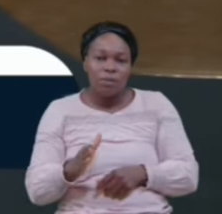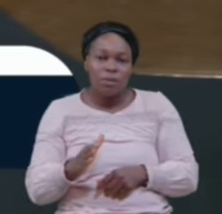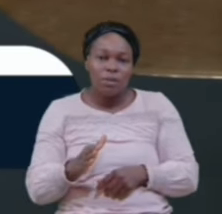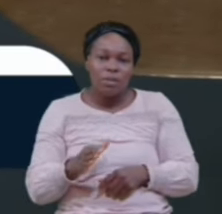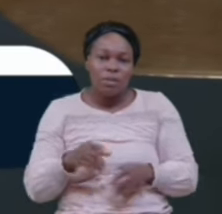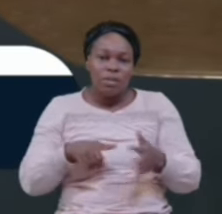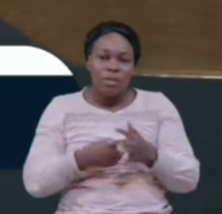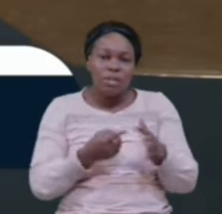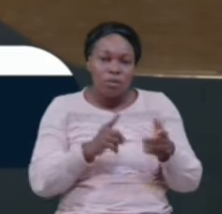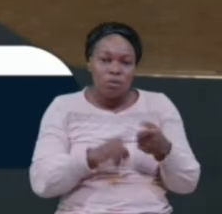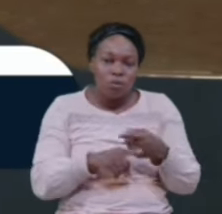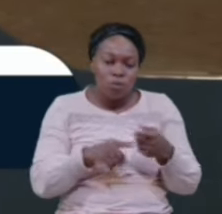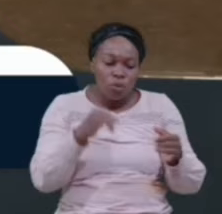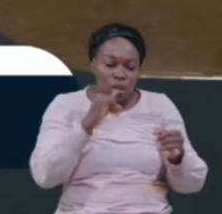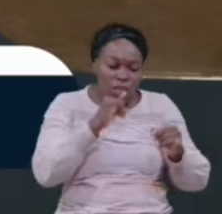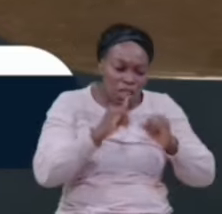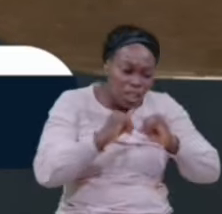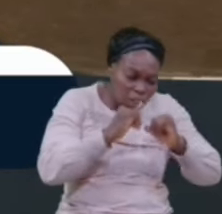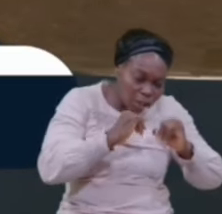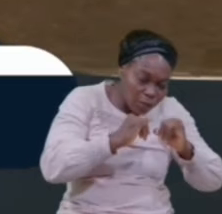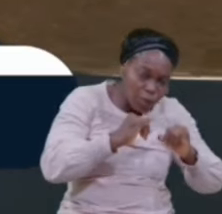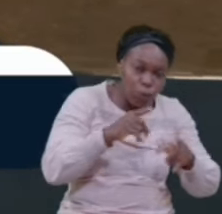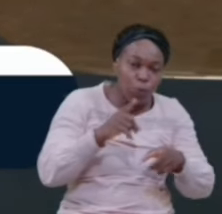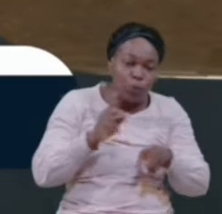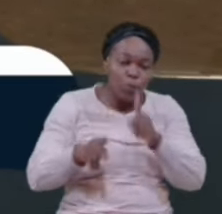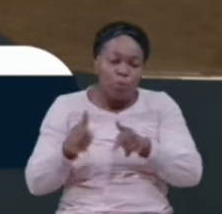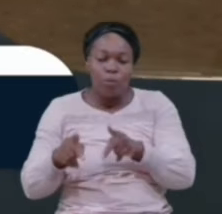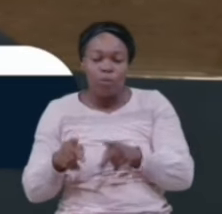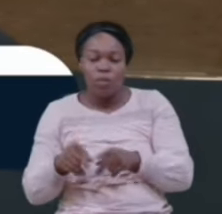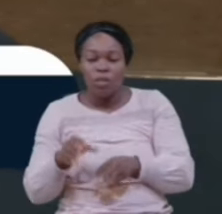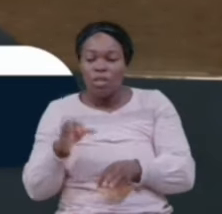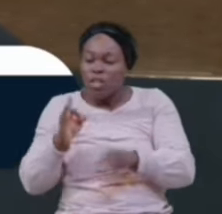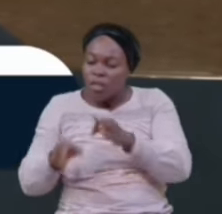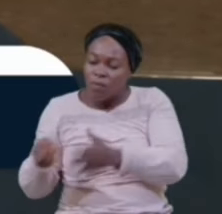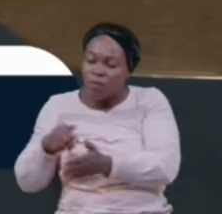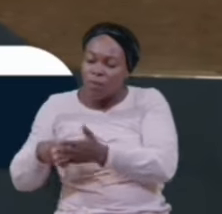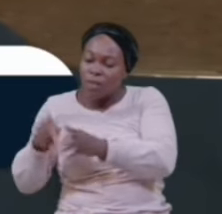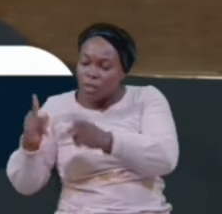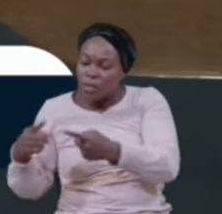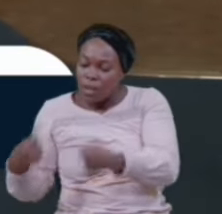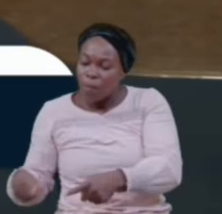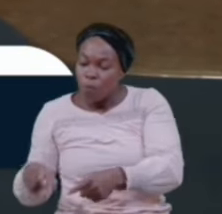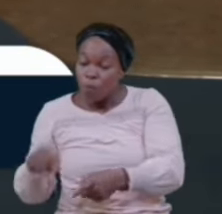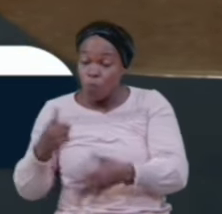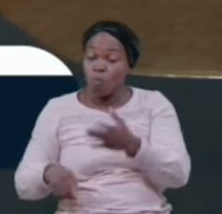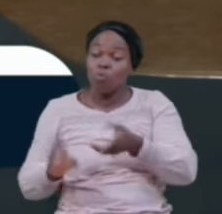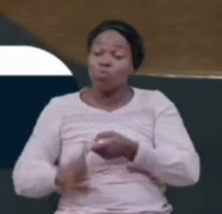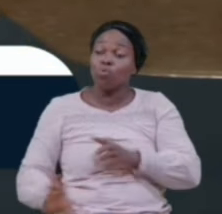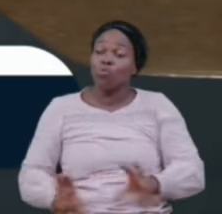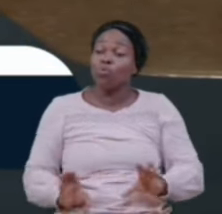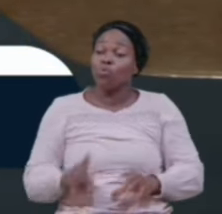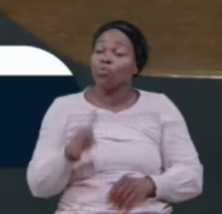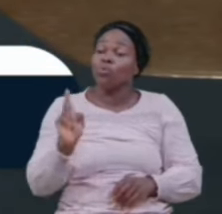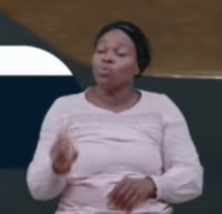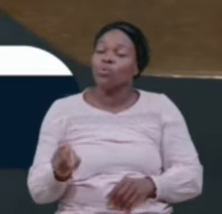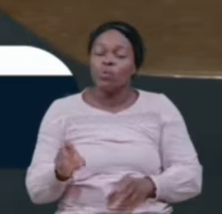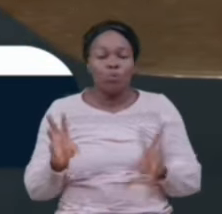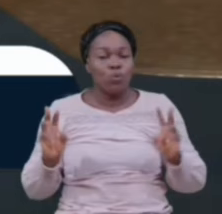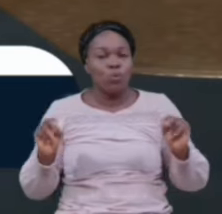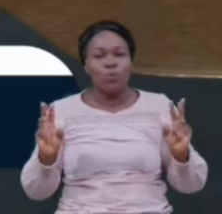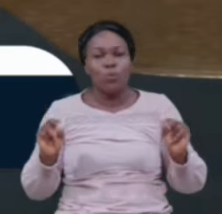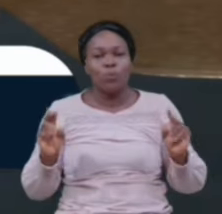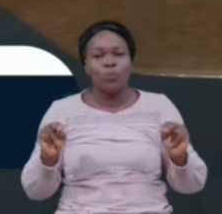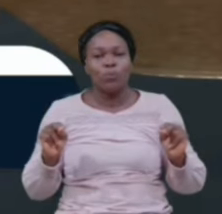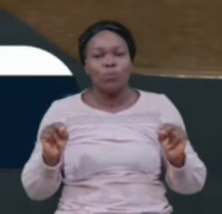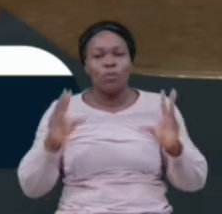people. If this happens, what will you do? If this challenge comes, what will you do? No, not at